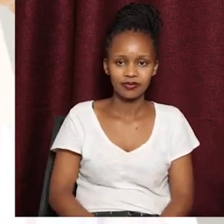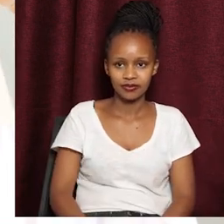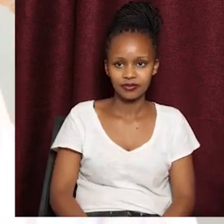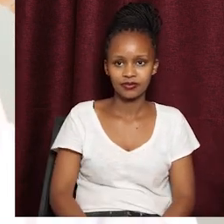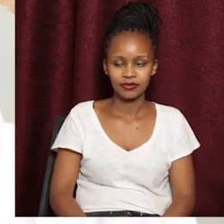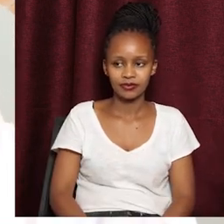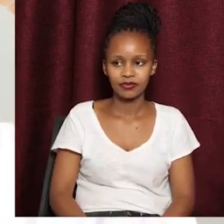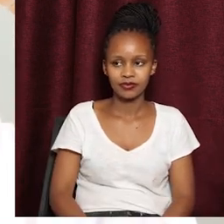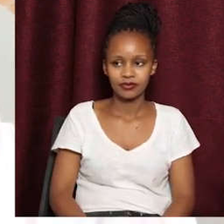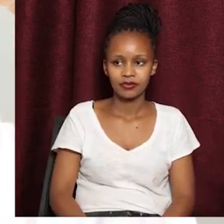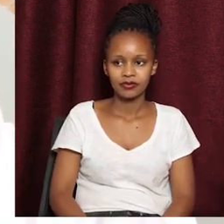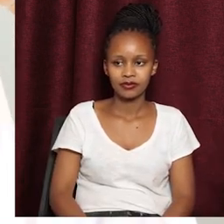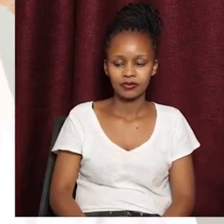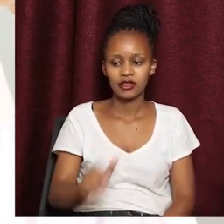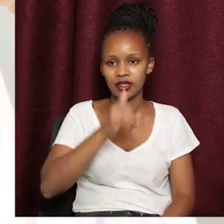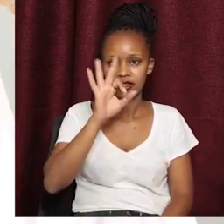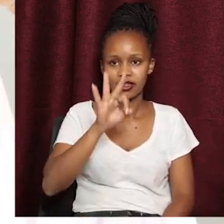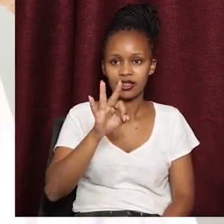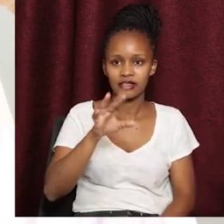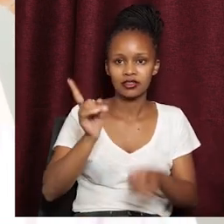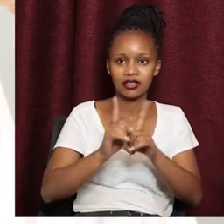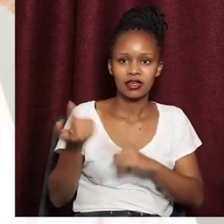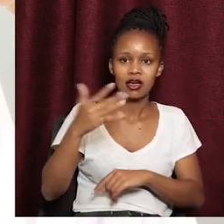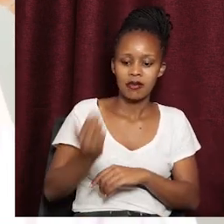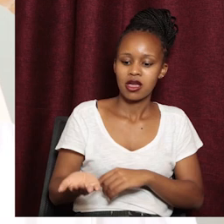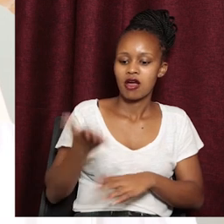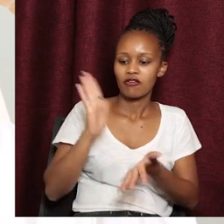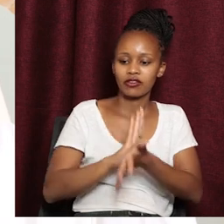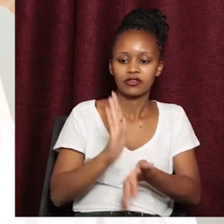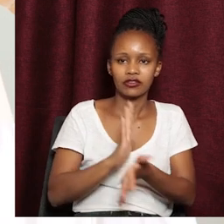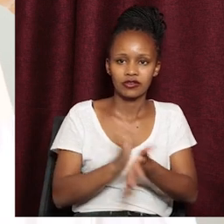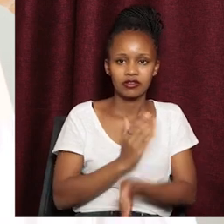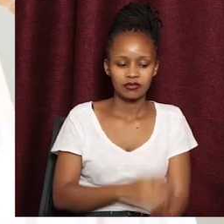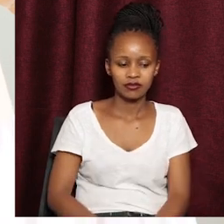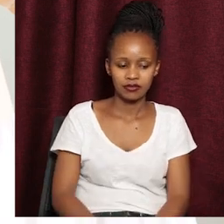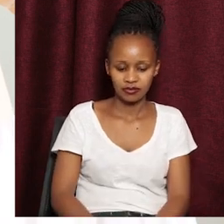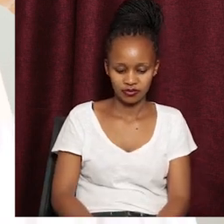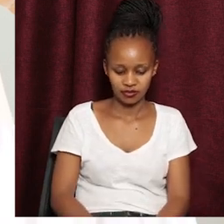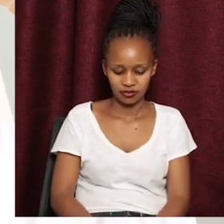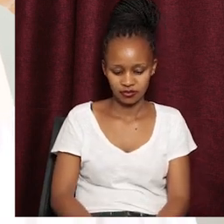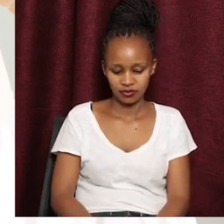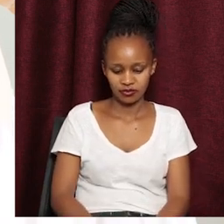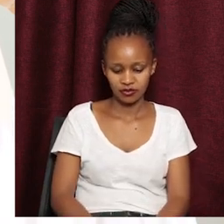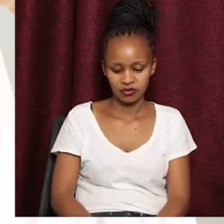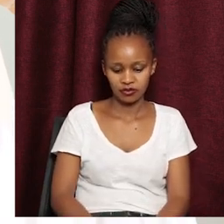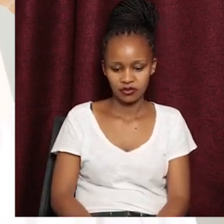and the other 3 are still coming up very fast. They are both between the ages of 22